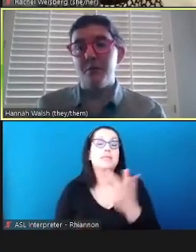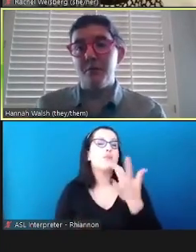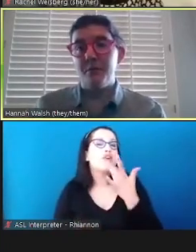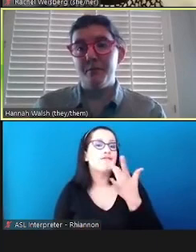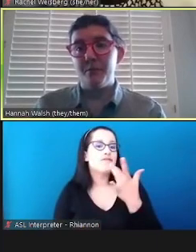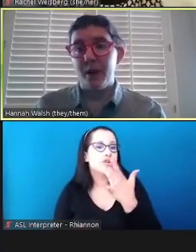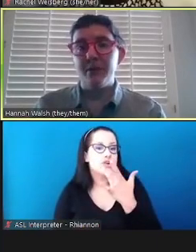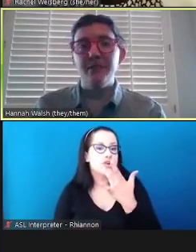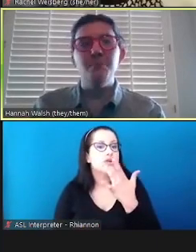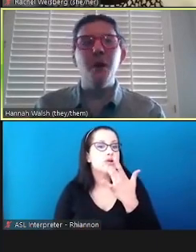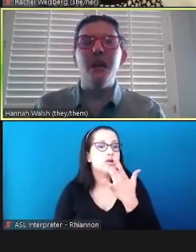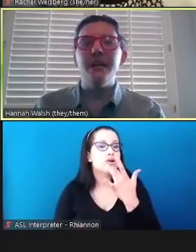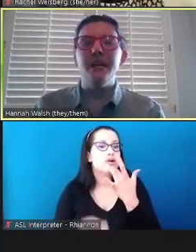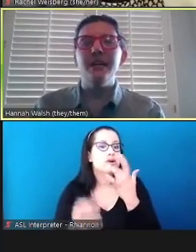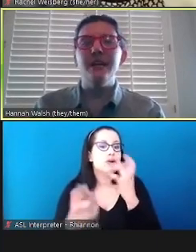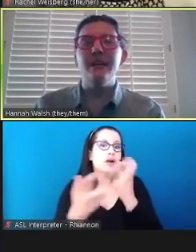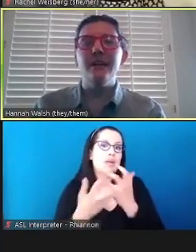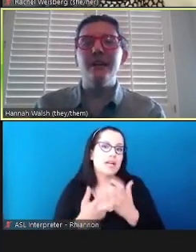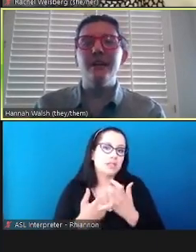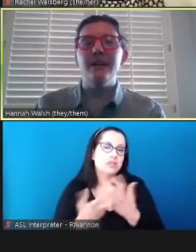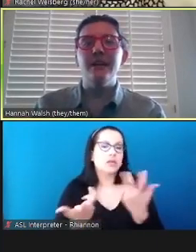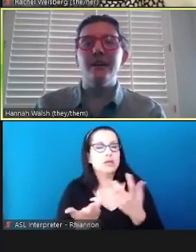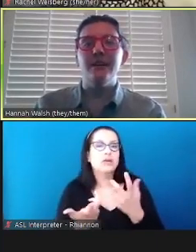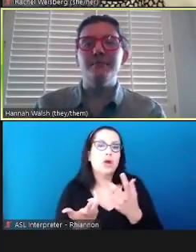of preference, but